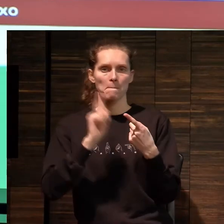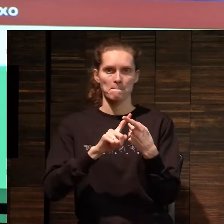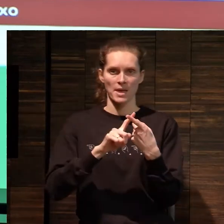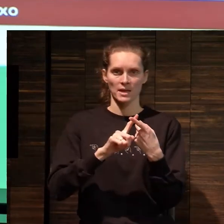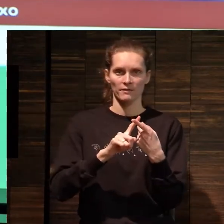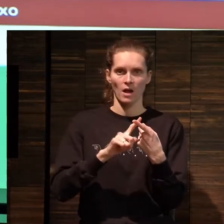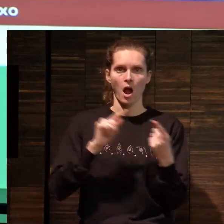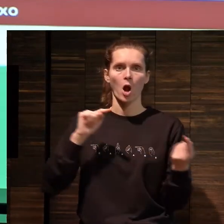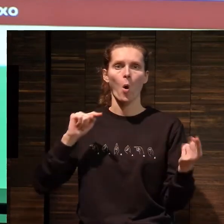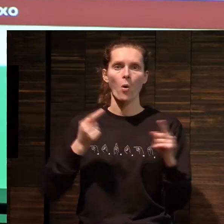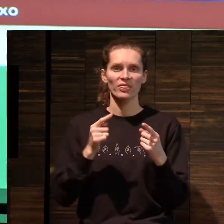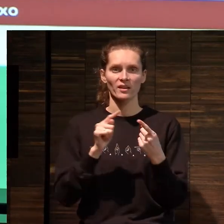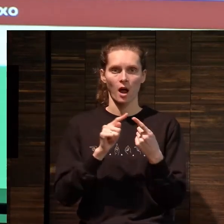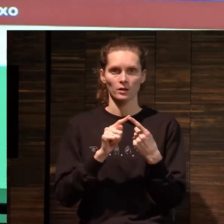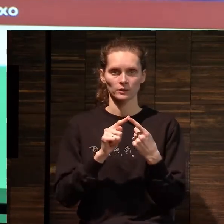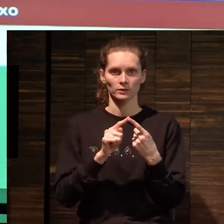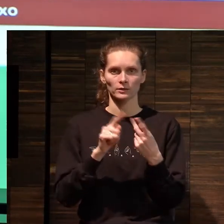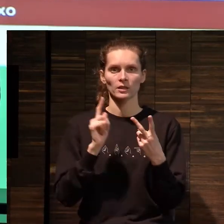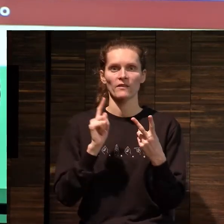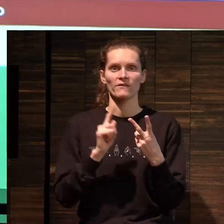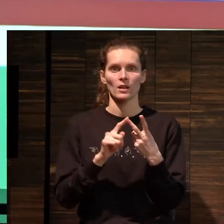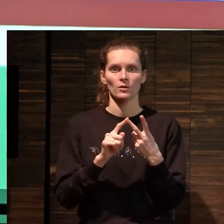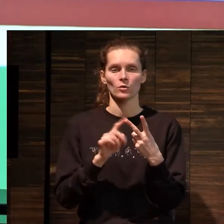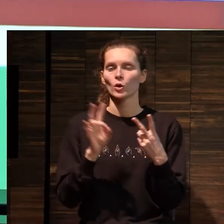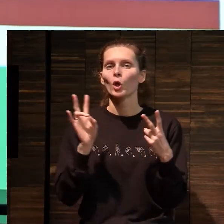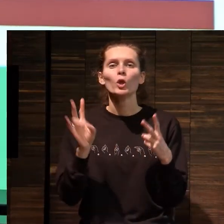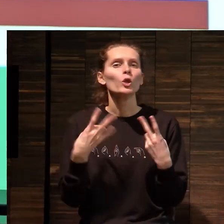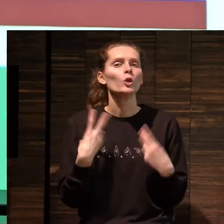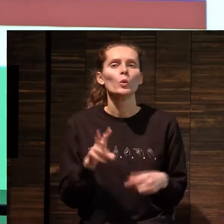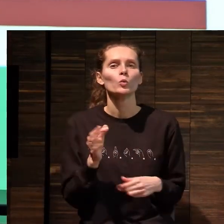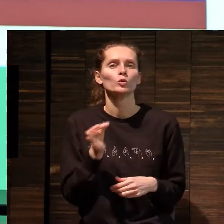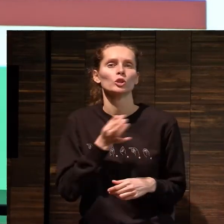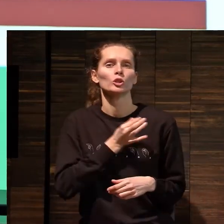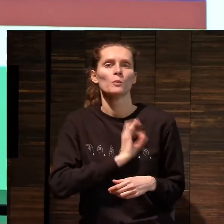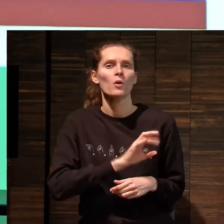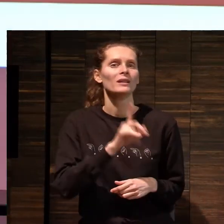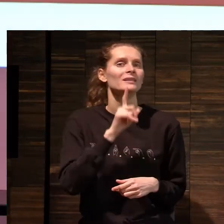know? They need to know three things: contrast,